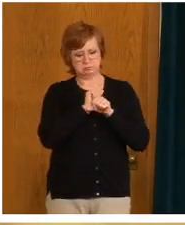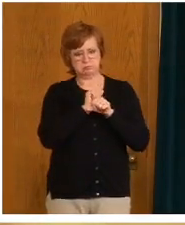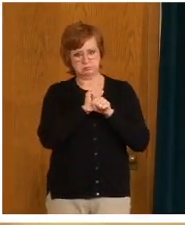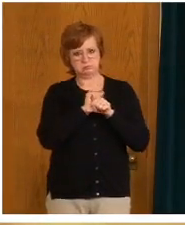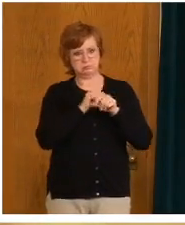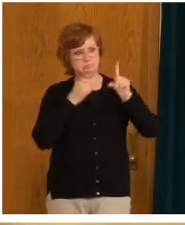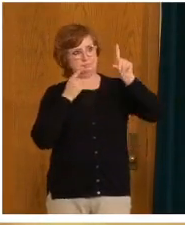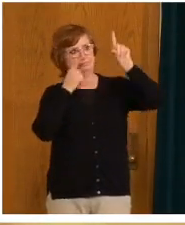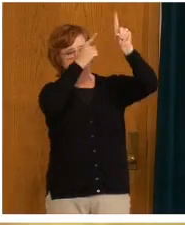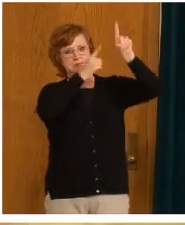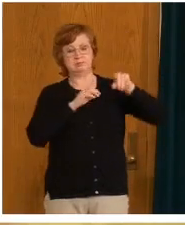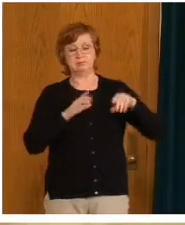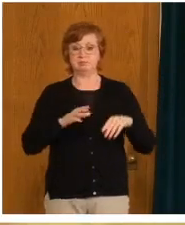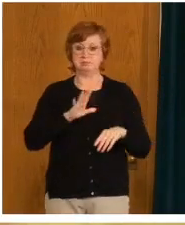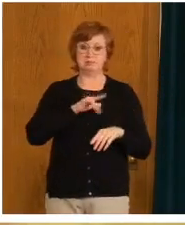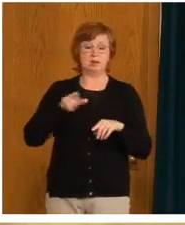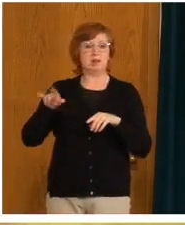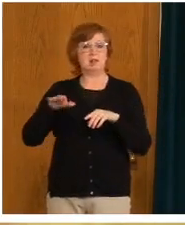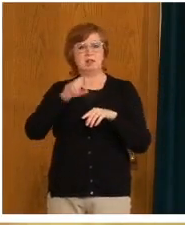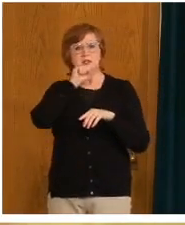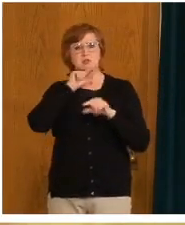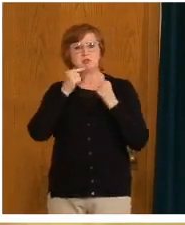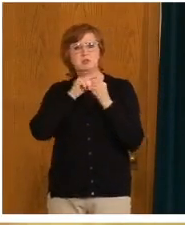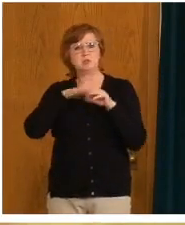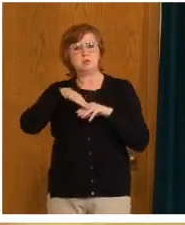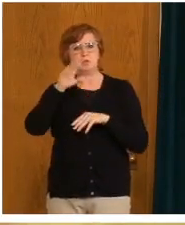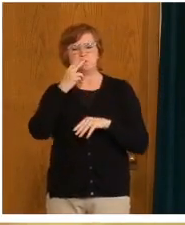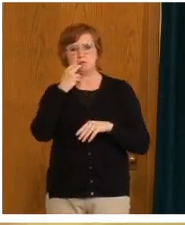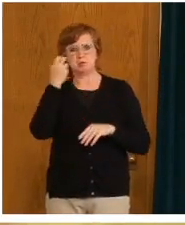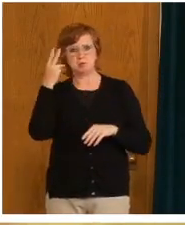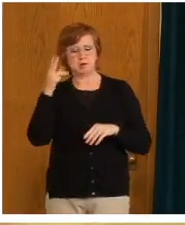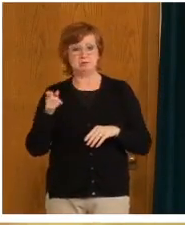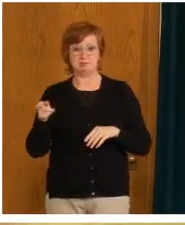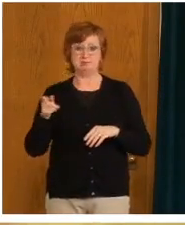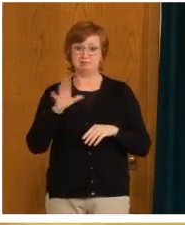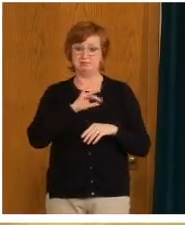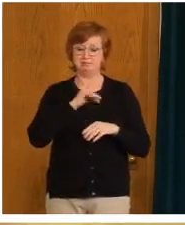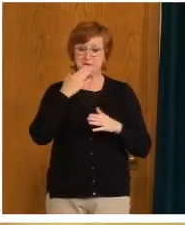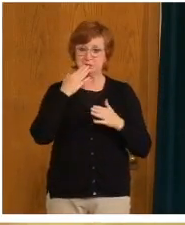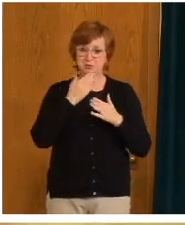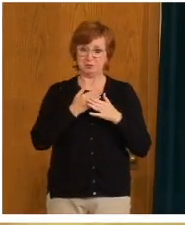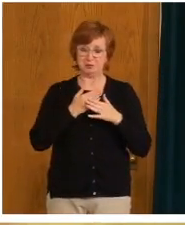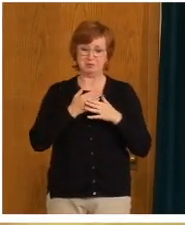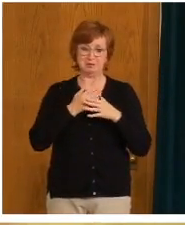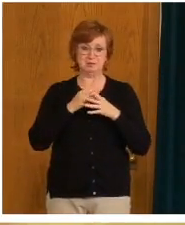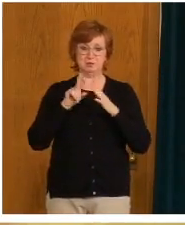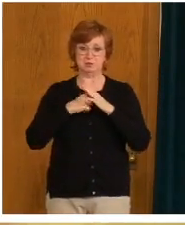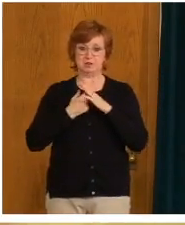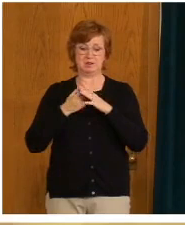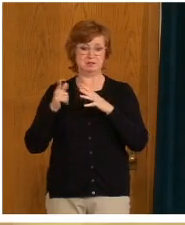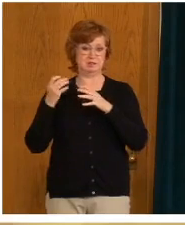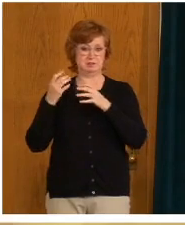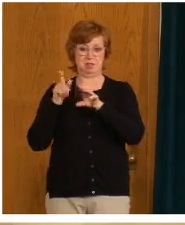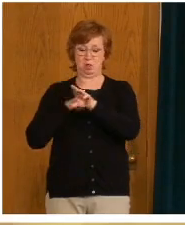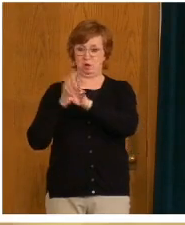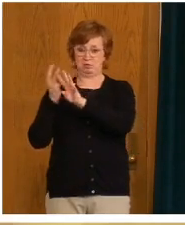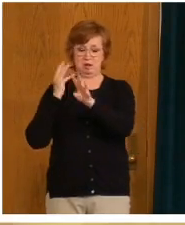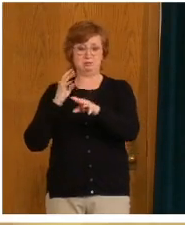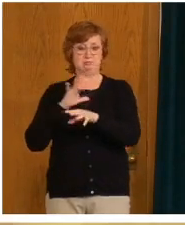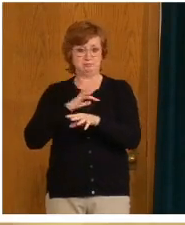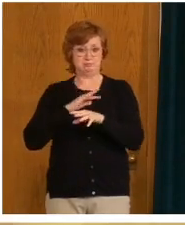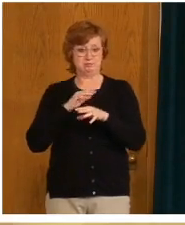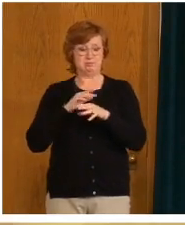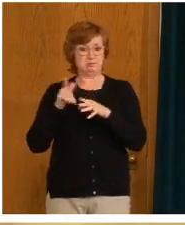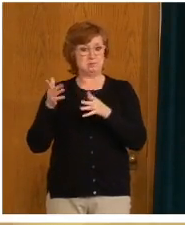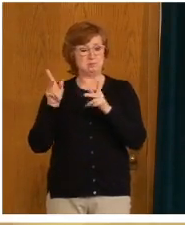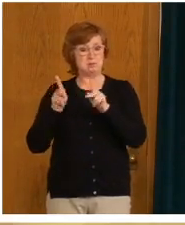the 12 and over age group that is lined up to get their vaccines in the early days. Still have some work to do, but